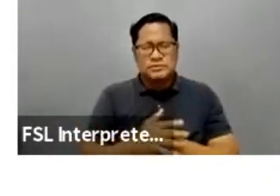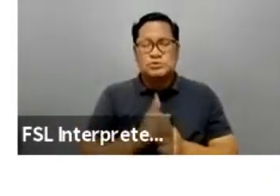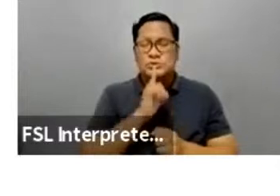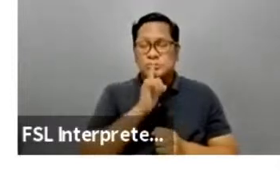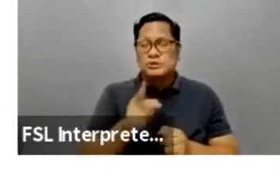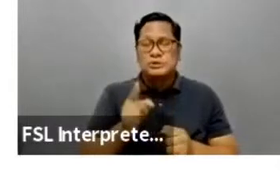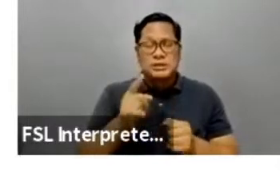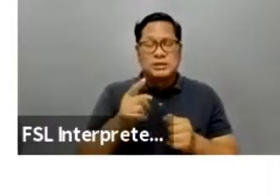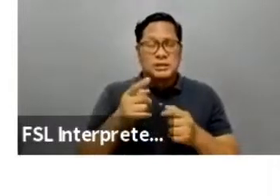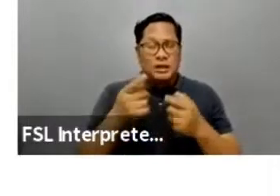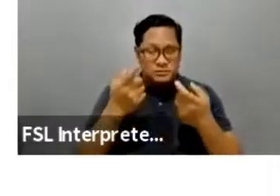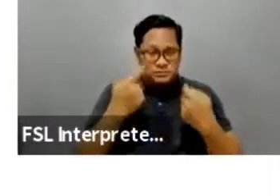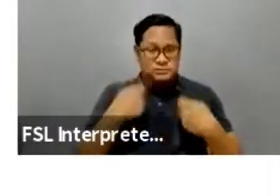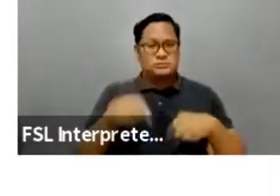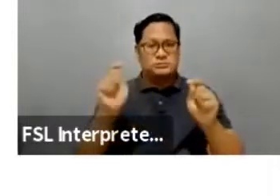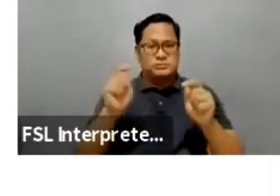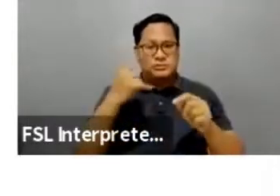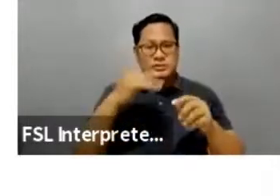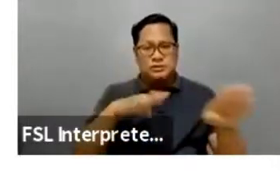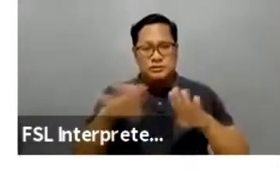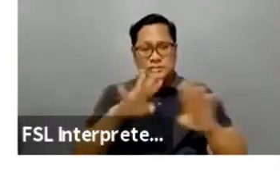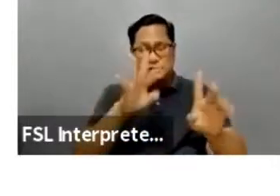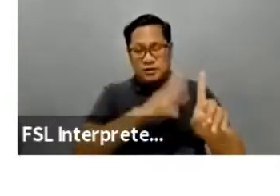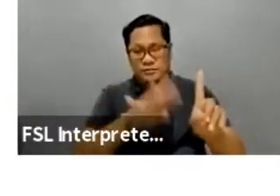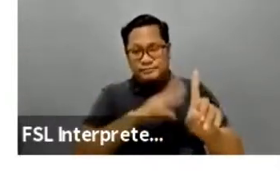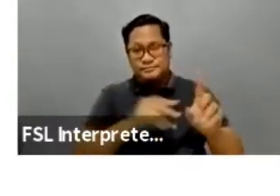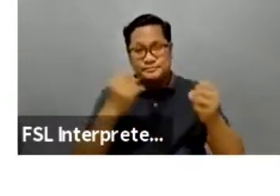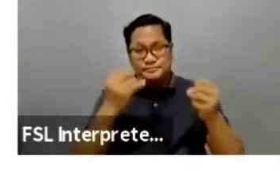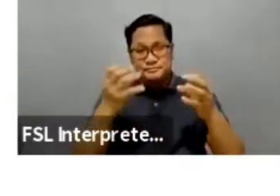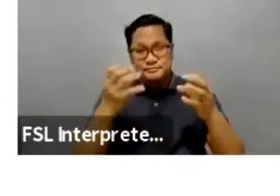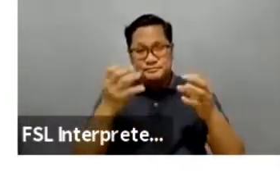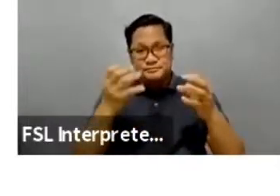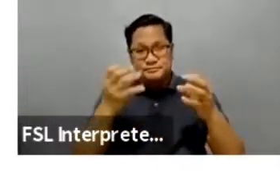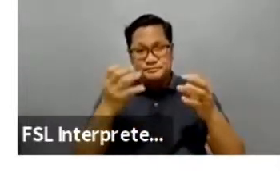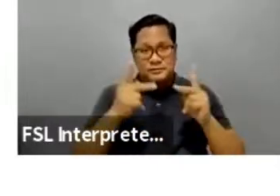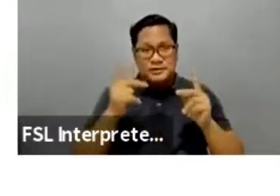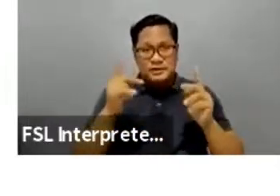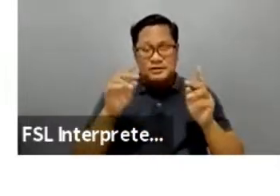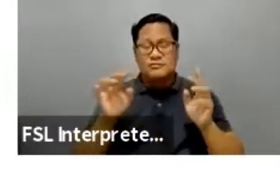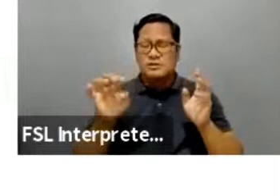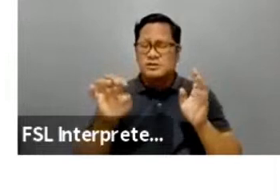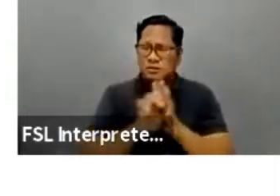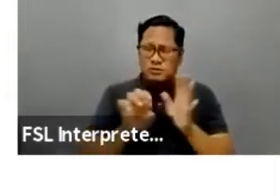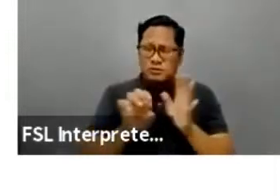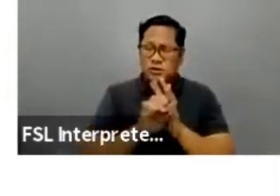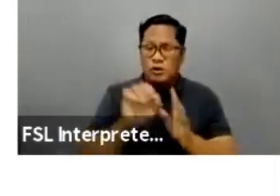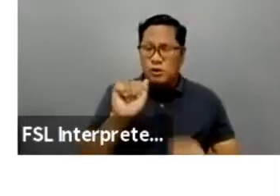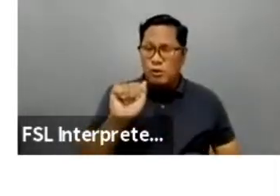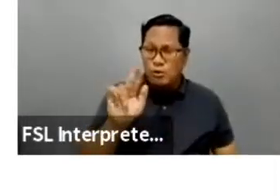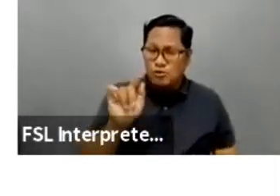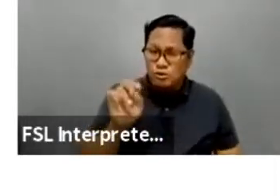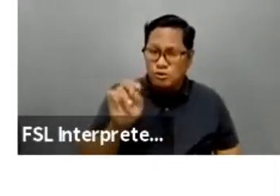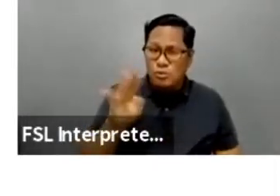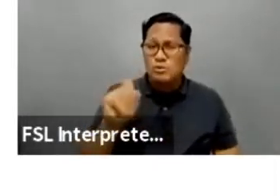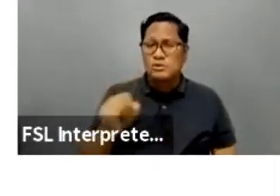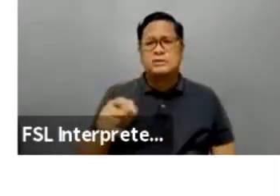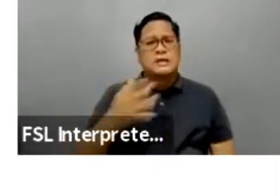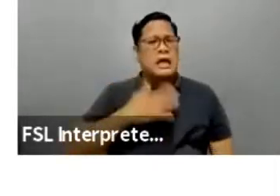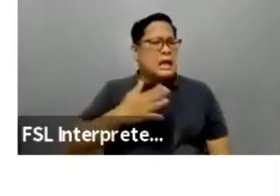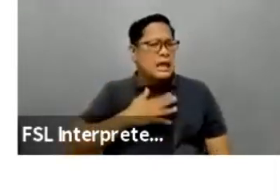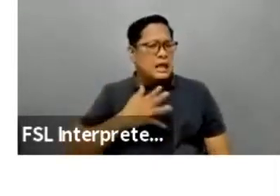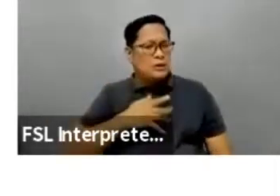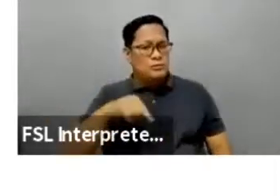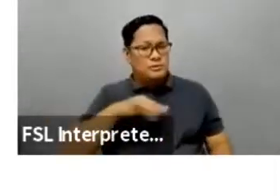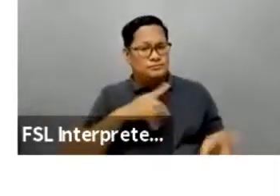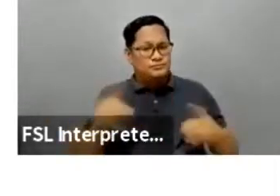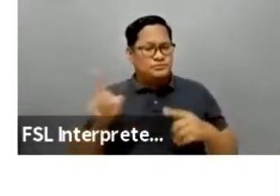the behavior. Look at the behavior of many people, autonomous, kami na gagawa nito. There's very,